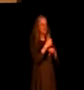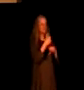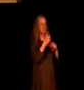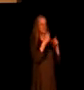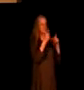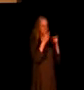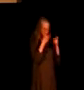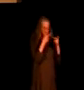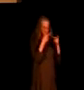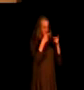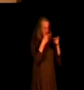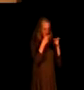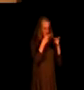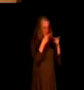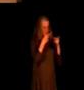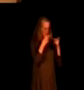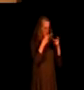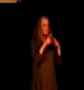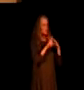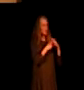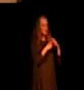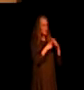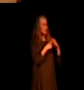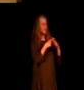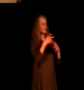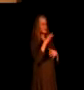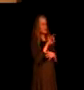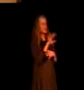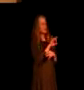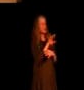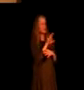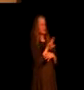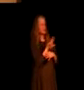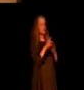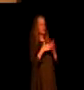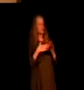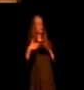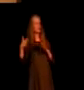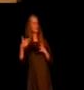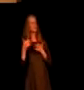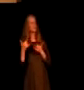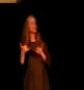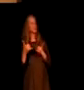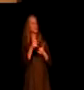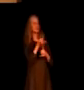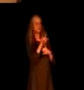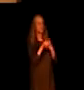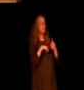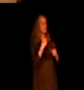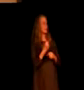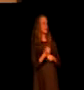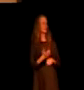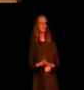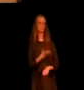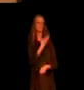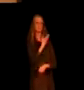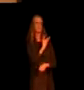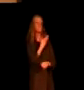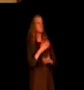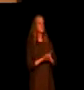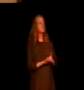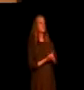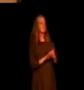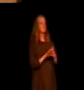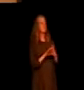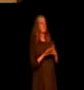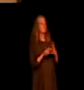images that we started from in 1983. And that was only about 20 years from a